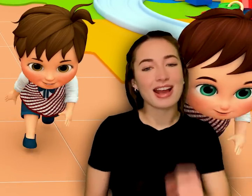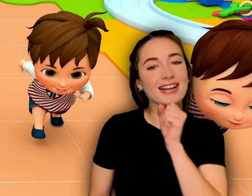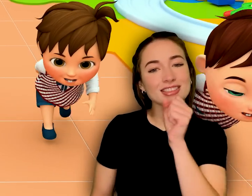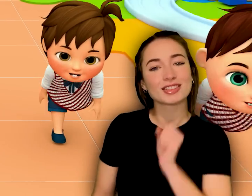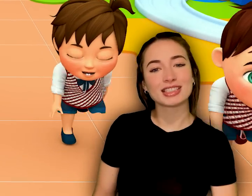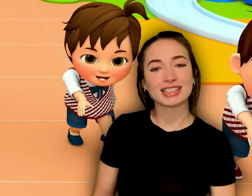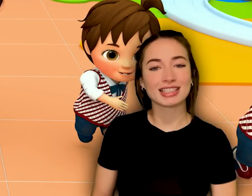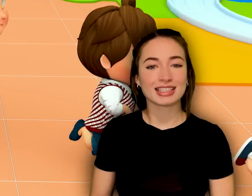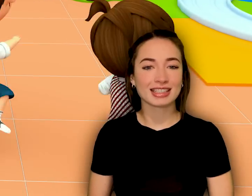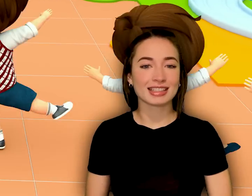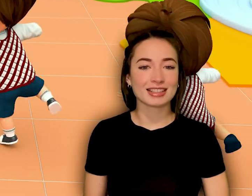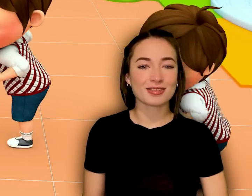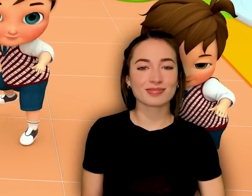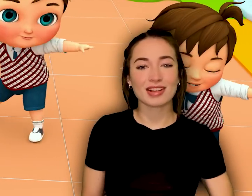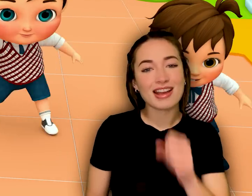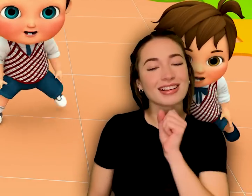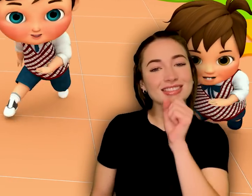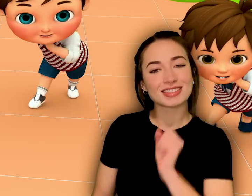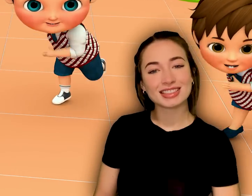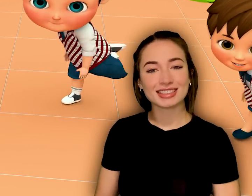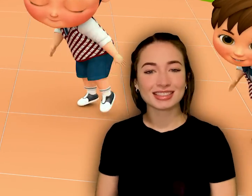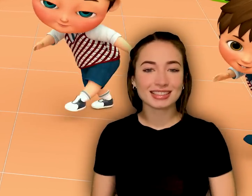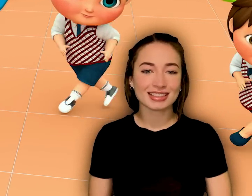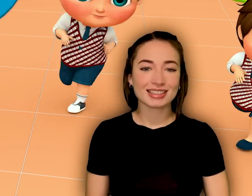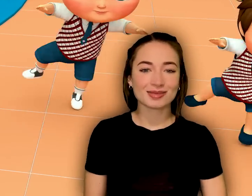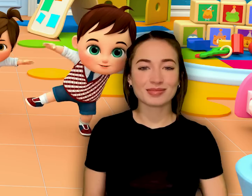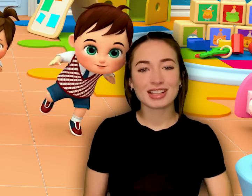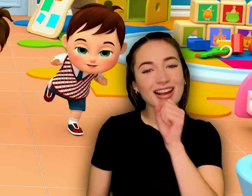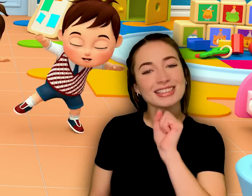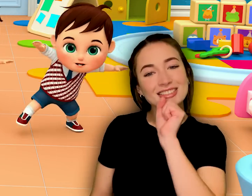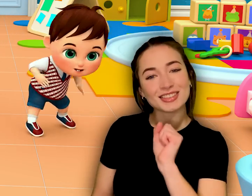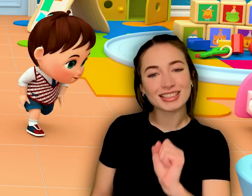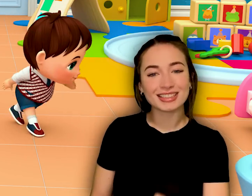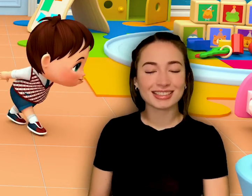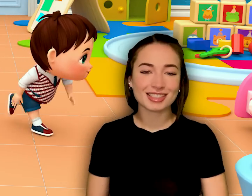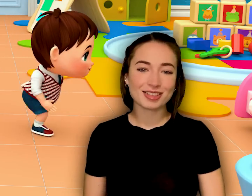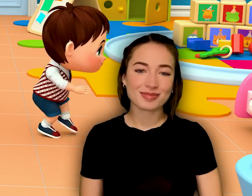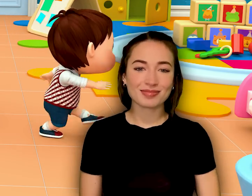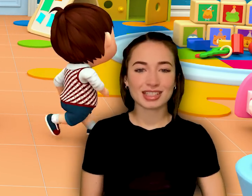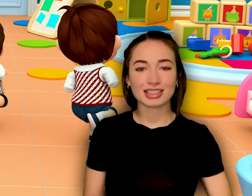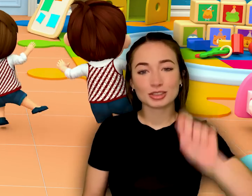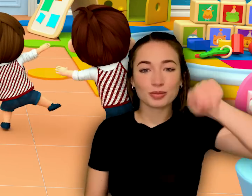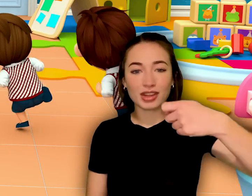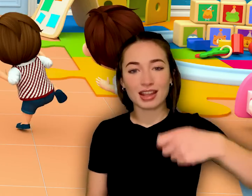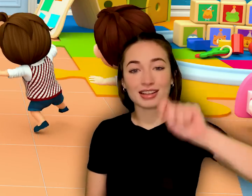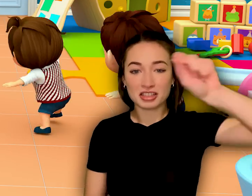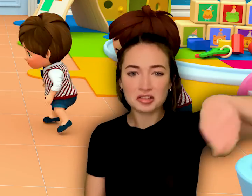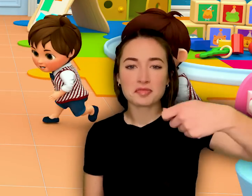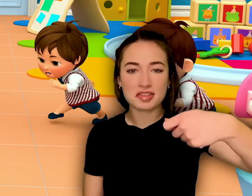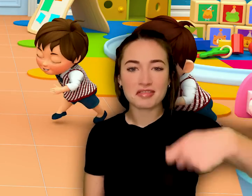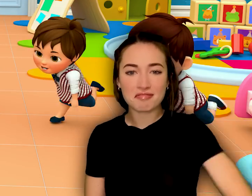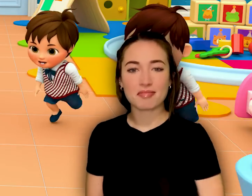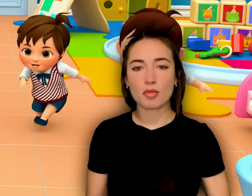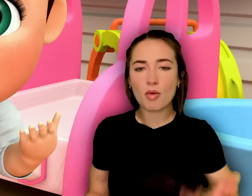cream ice cream ice cream ice cream get a sco of